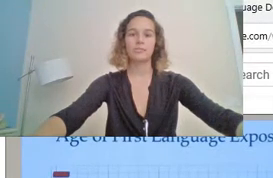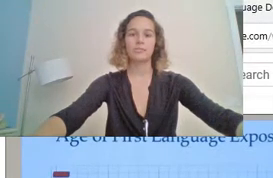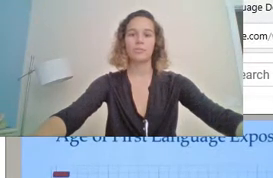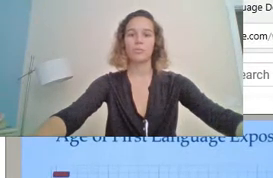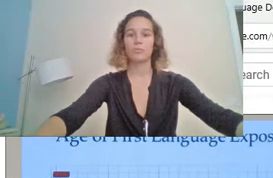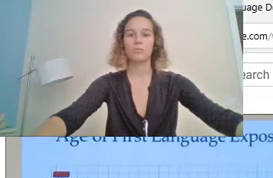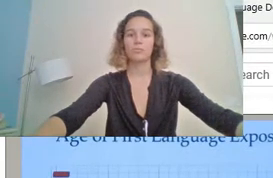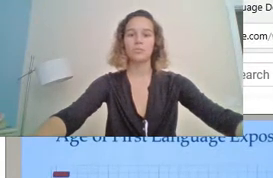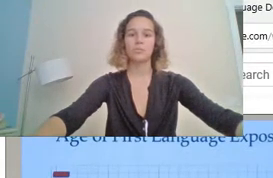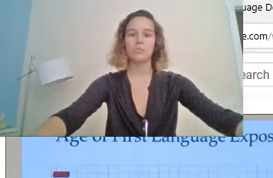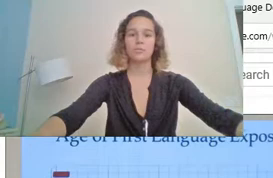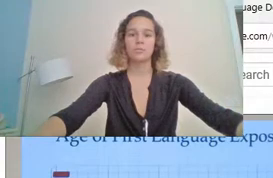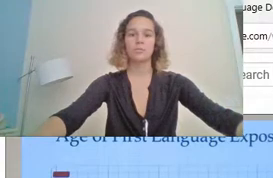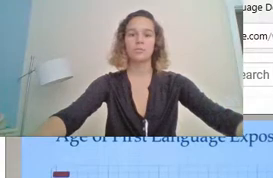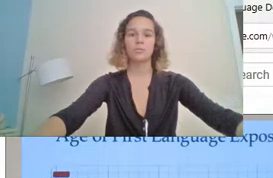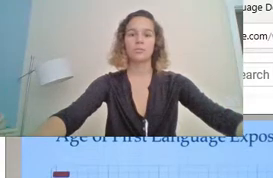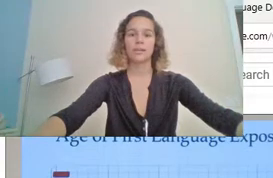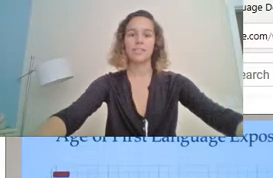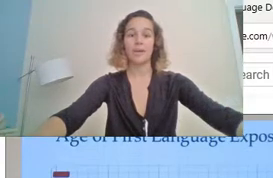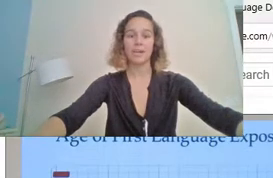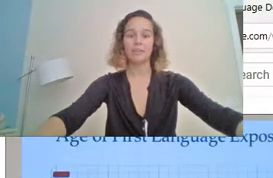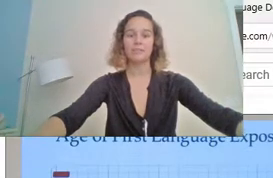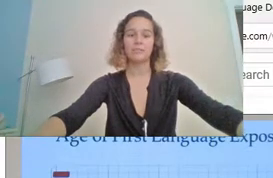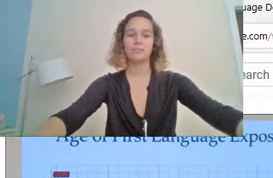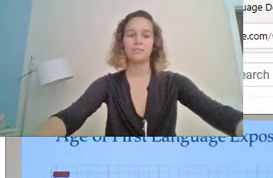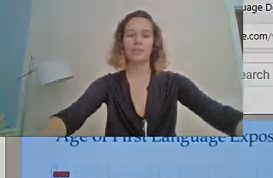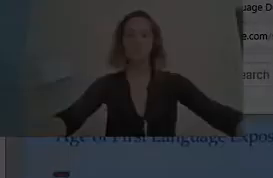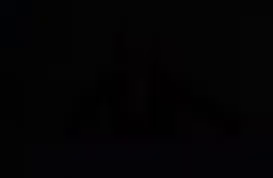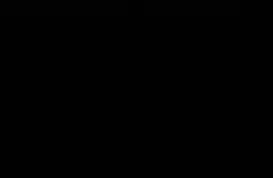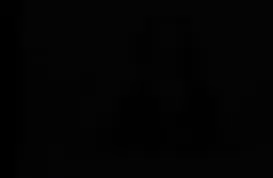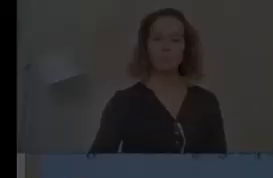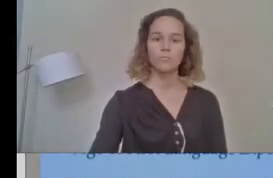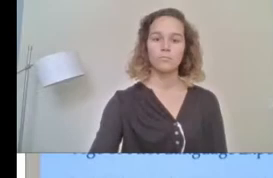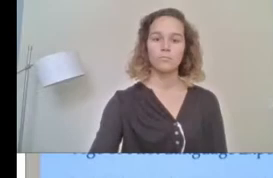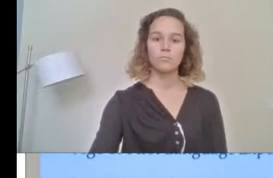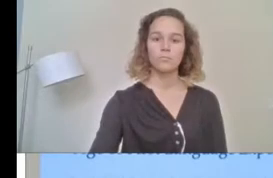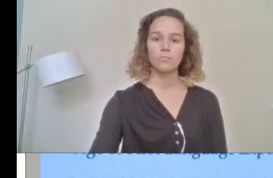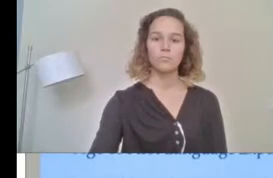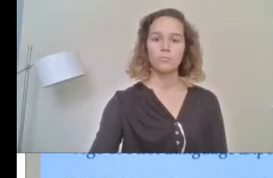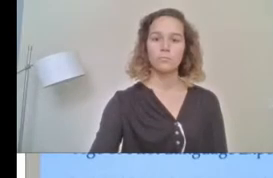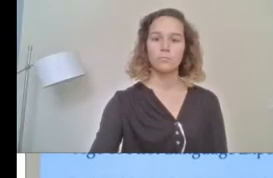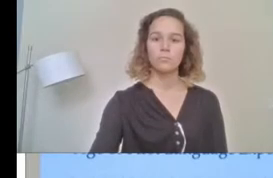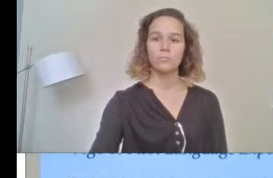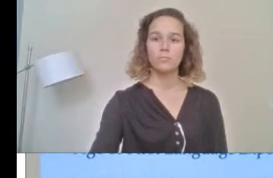Green shows normal. Red is bad. Yellow is all right.